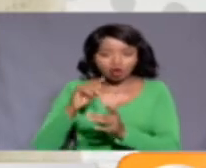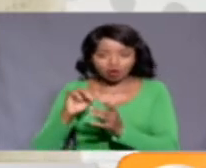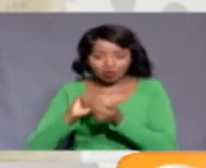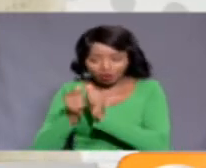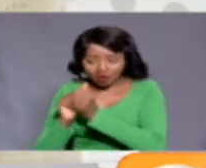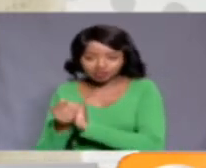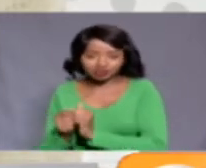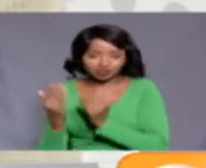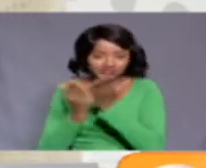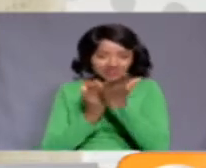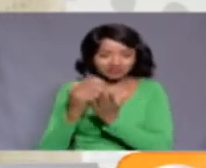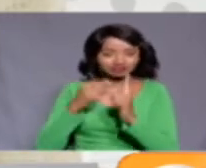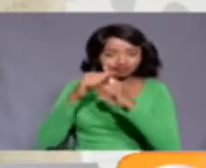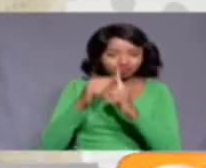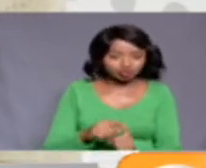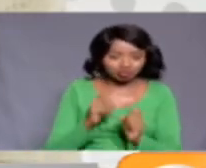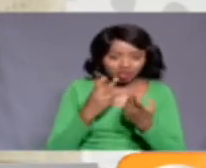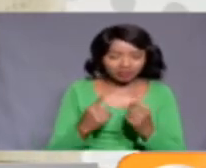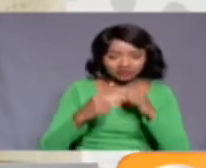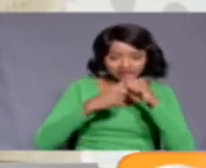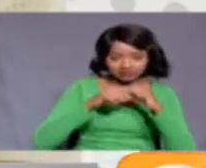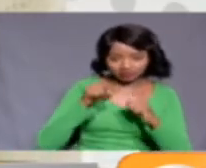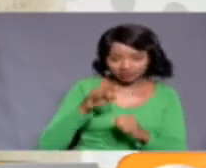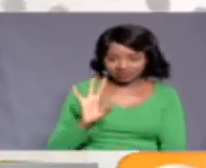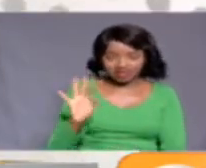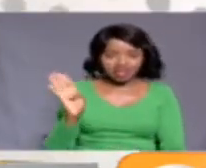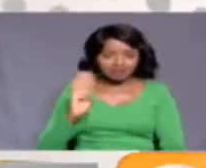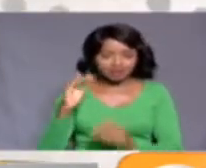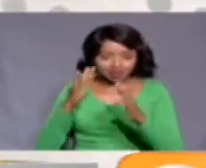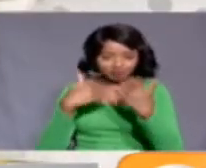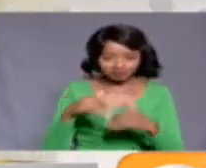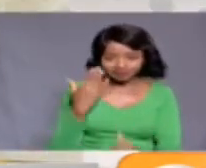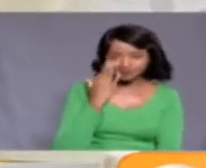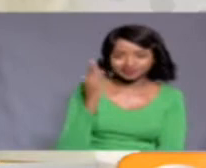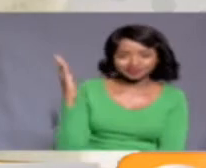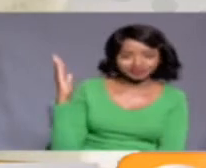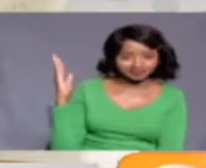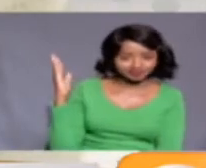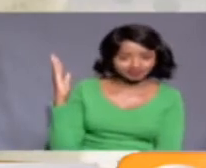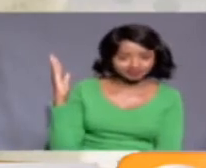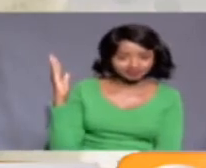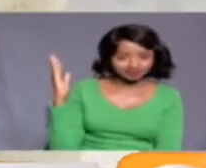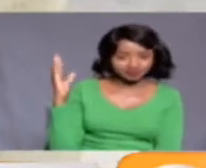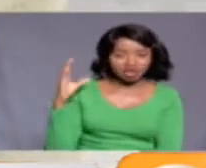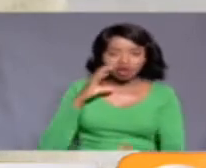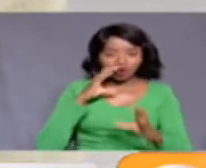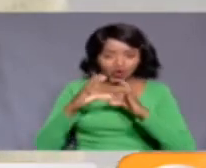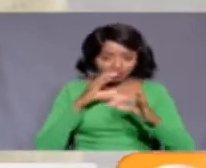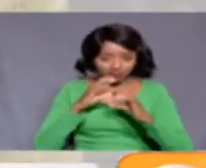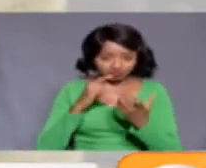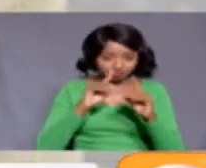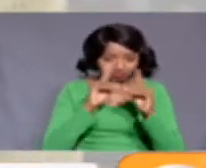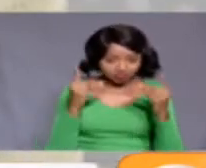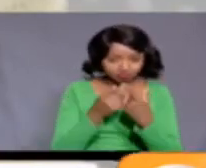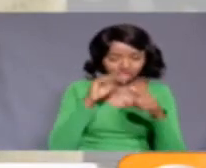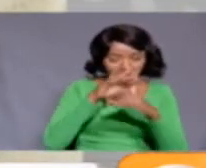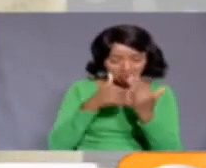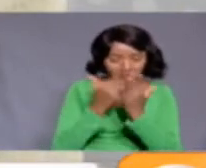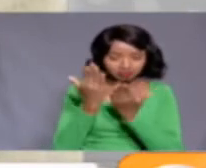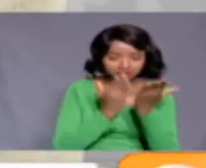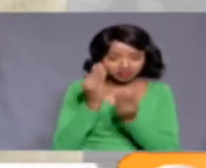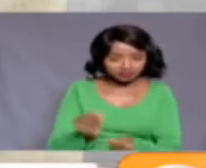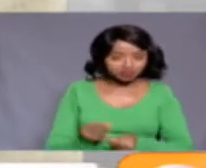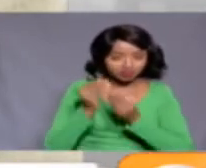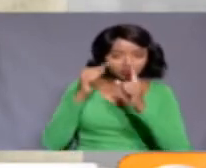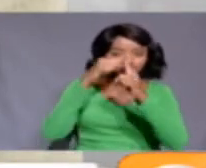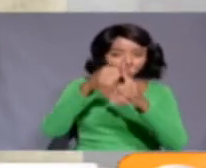have a cumulative total of 6.3 billion. State Department of Broadcasting and Telecommunications owes service providers and entities a total